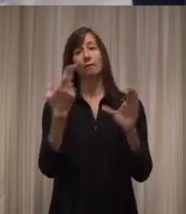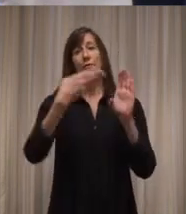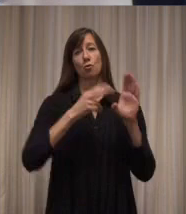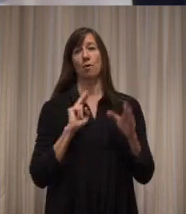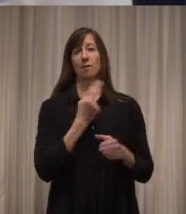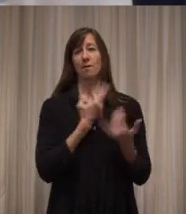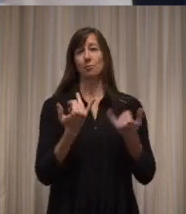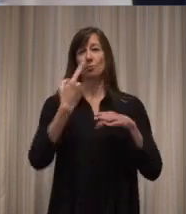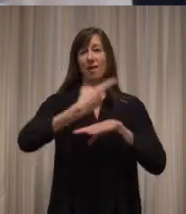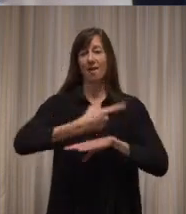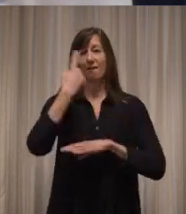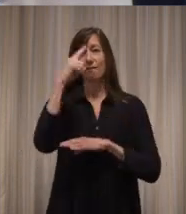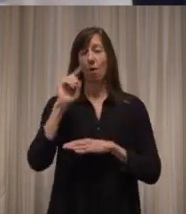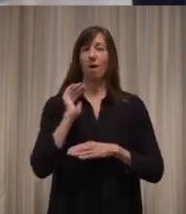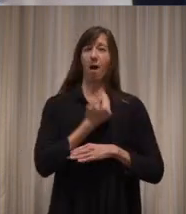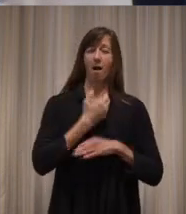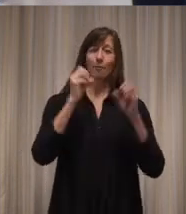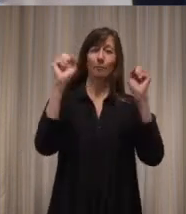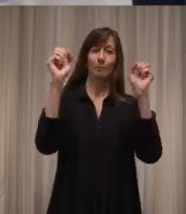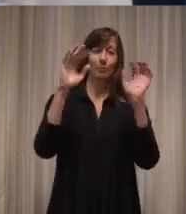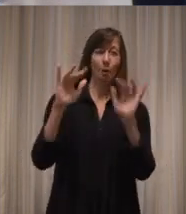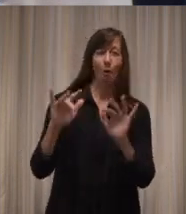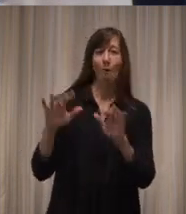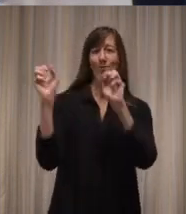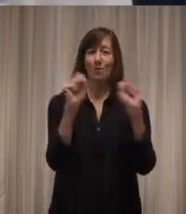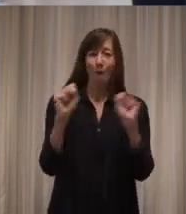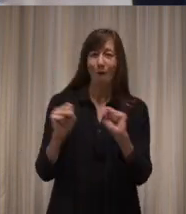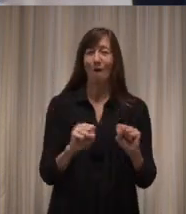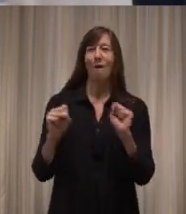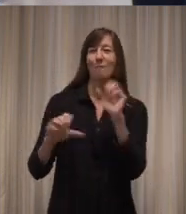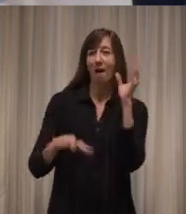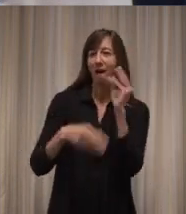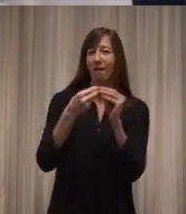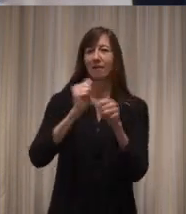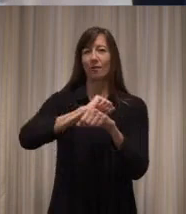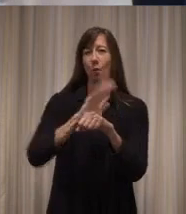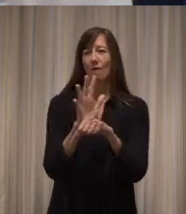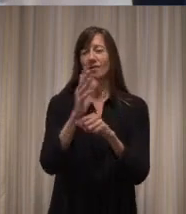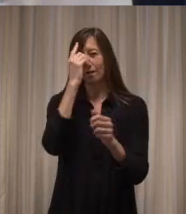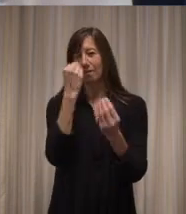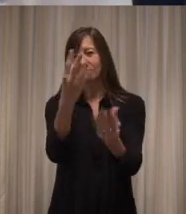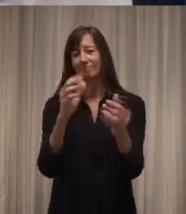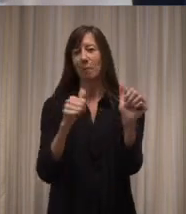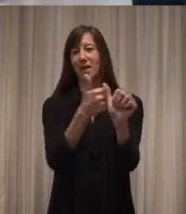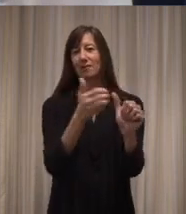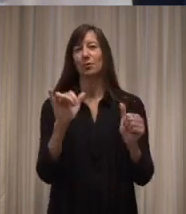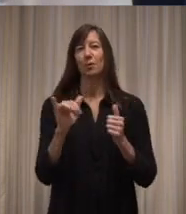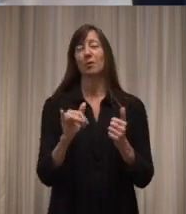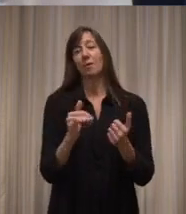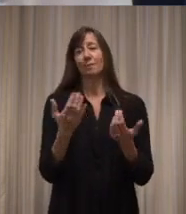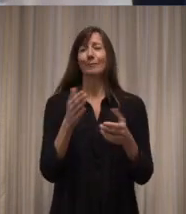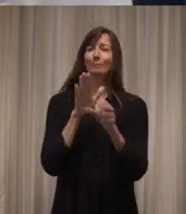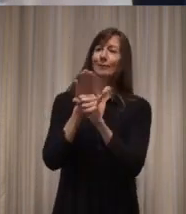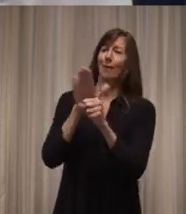our COVID update. In case we didn't have enough challenges in 2020, we decided to add a snowstorm this